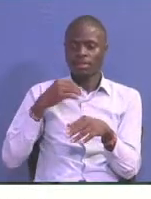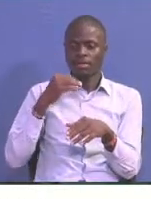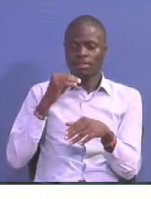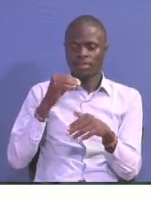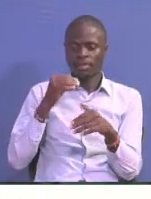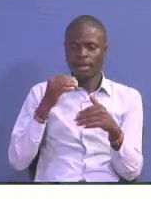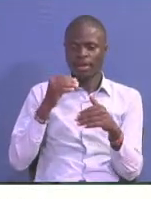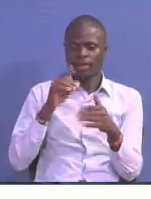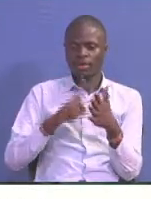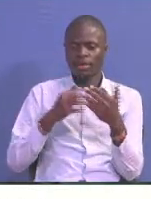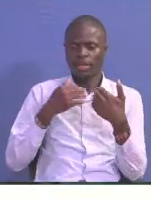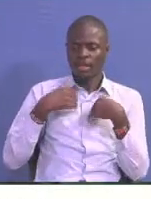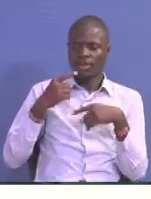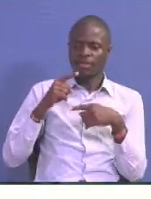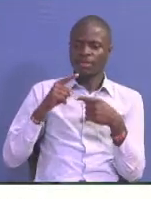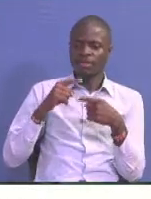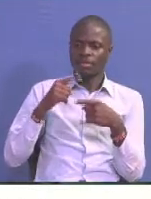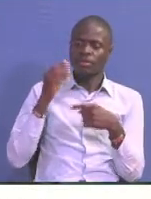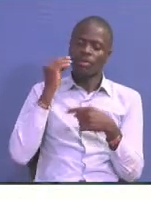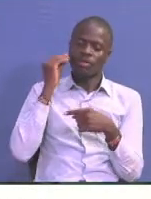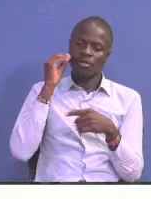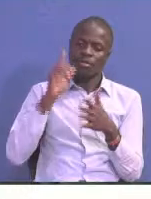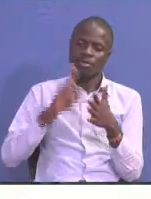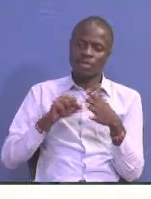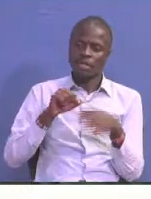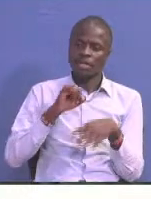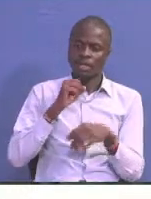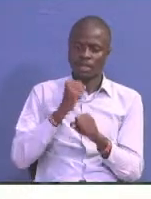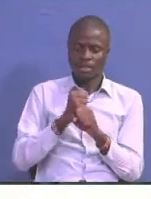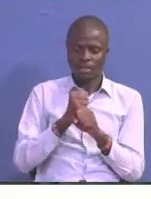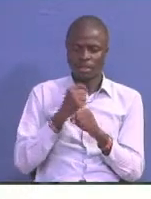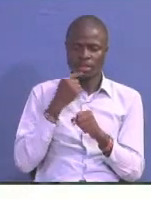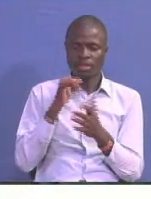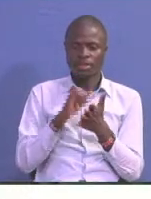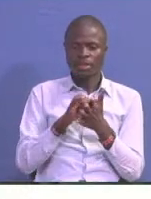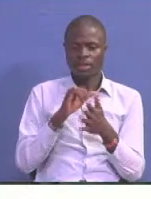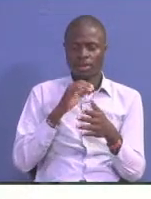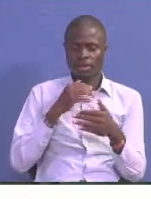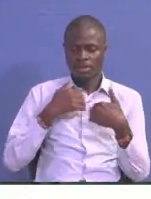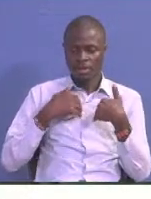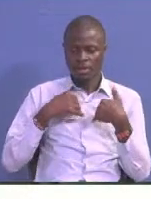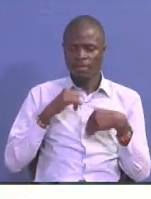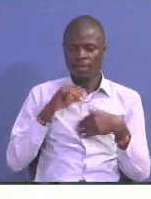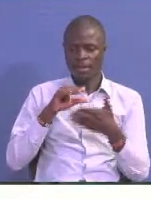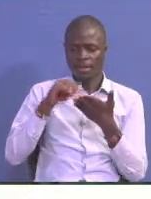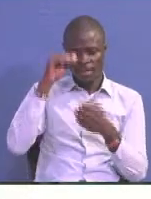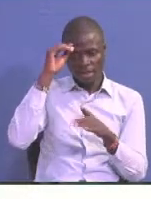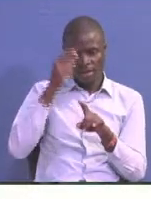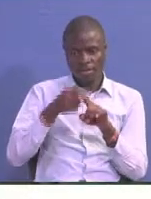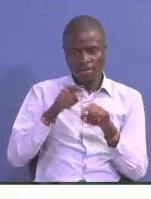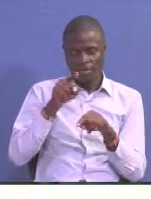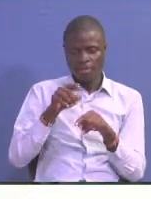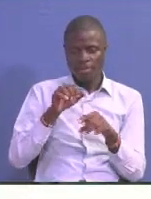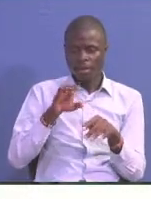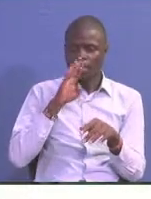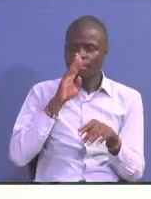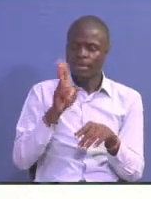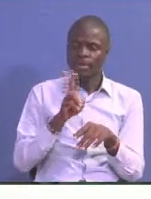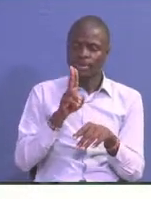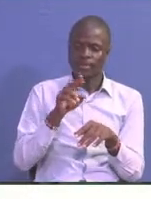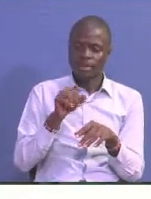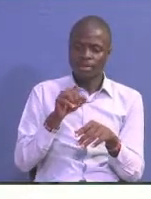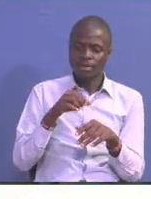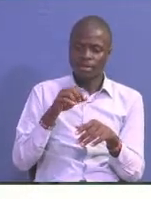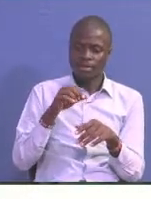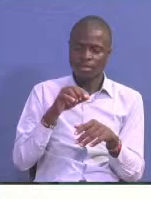from this lecture is, what can I do so that what I've learned from you can be useful? And I'm